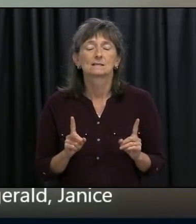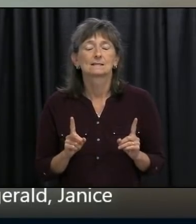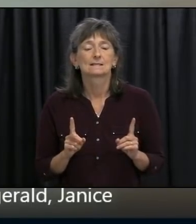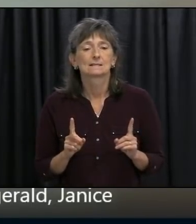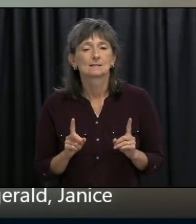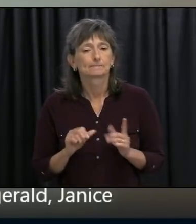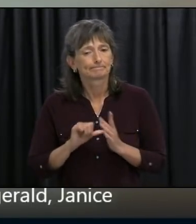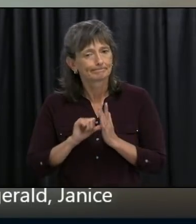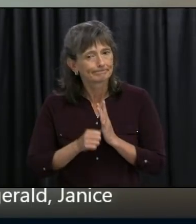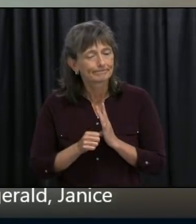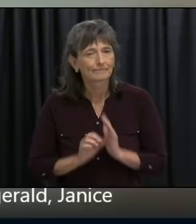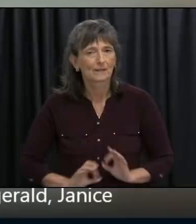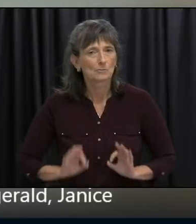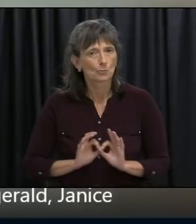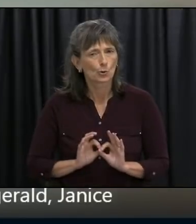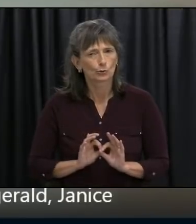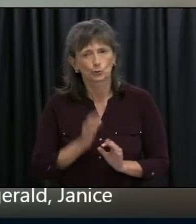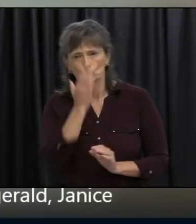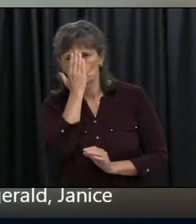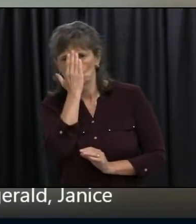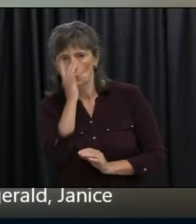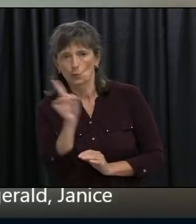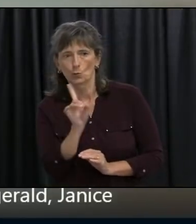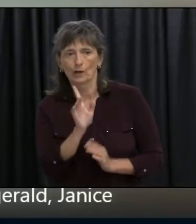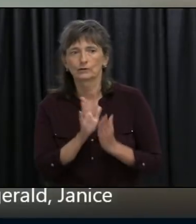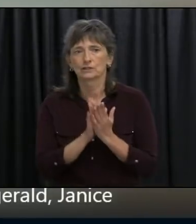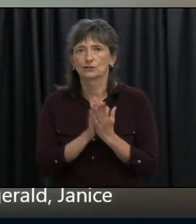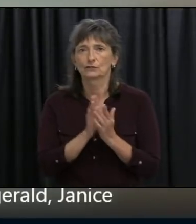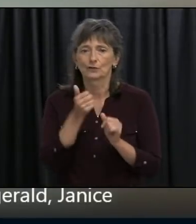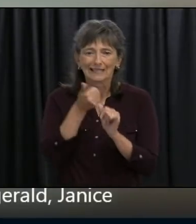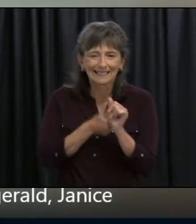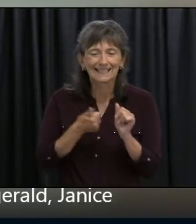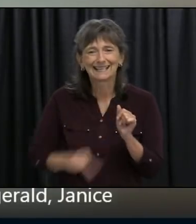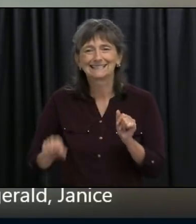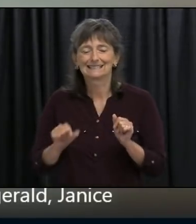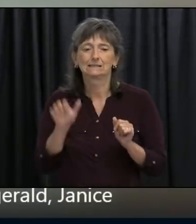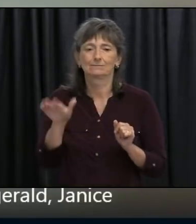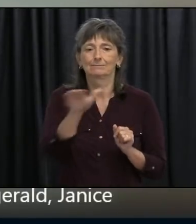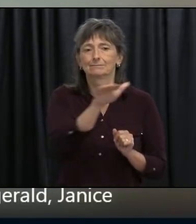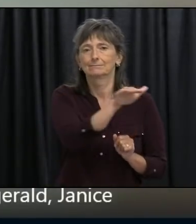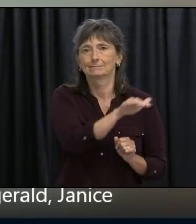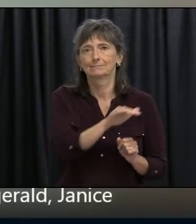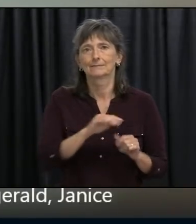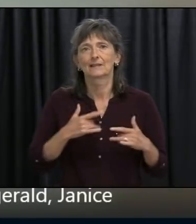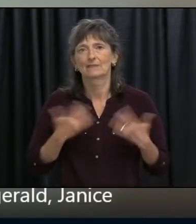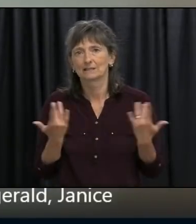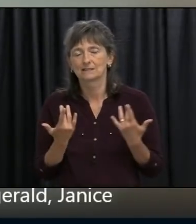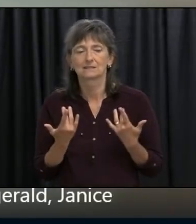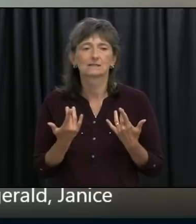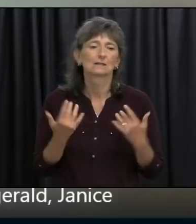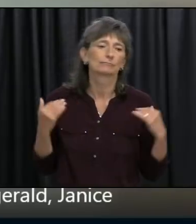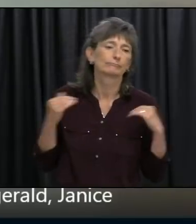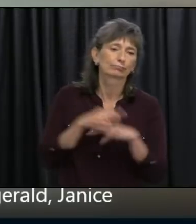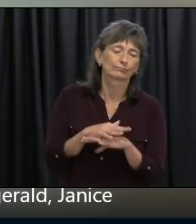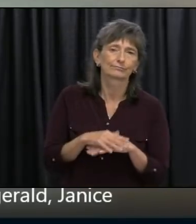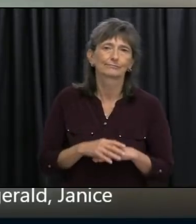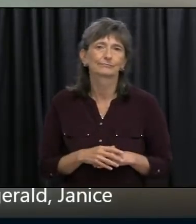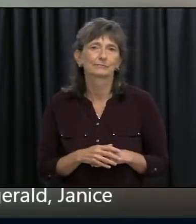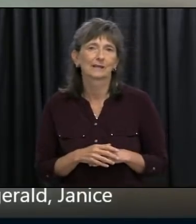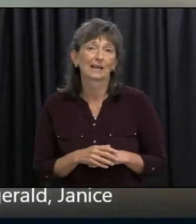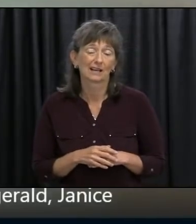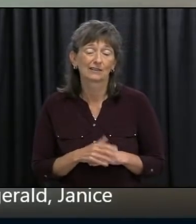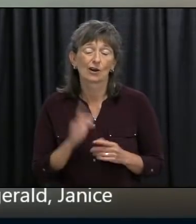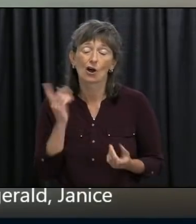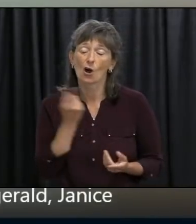people to be aware of their risk in any situation and to try to reduce that risk as much as